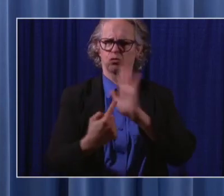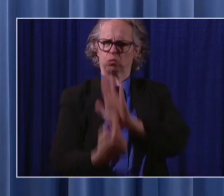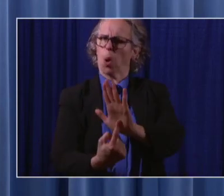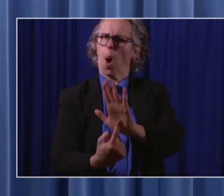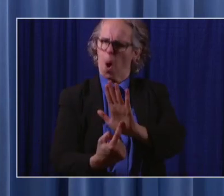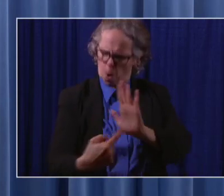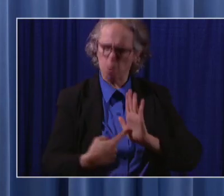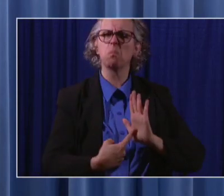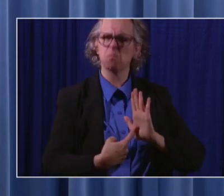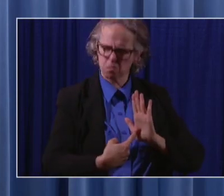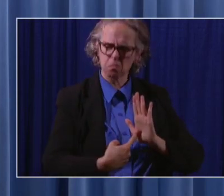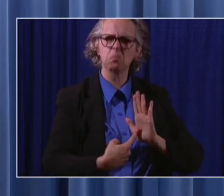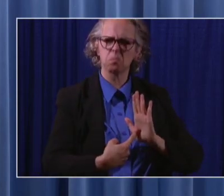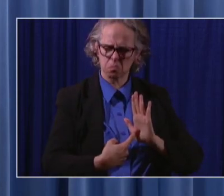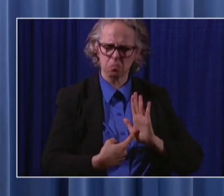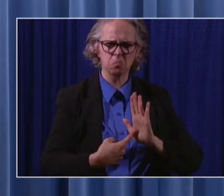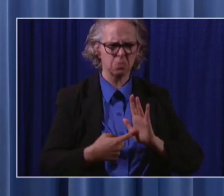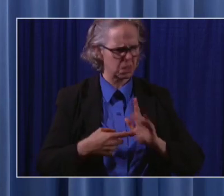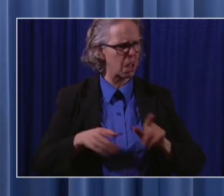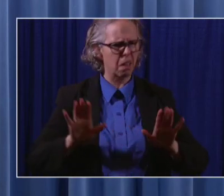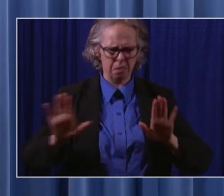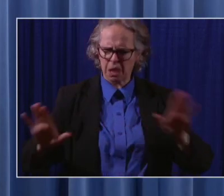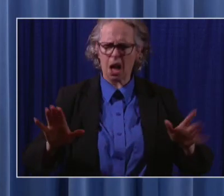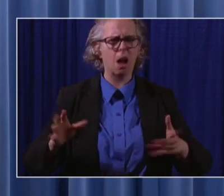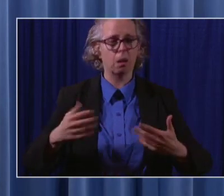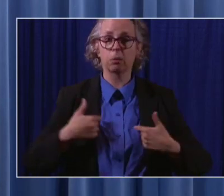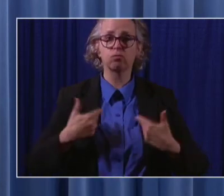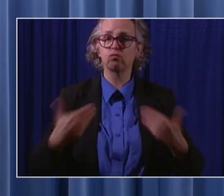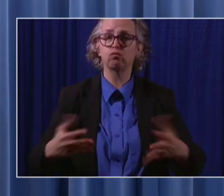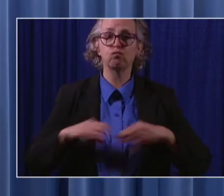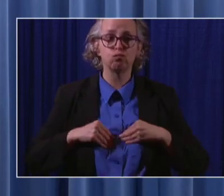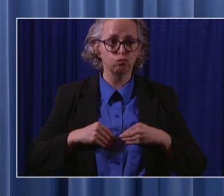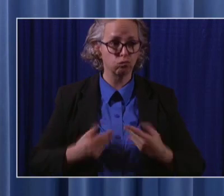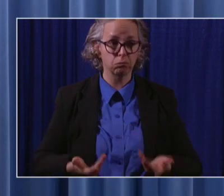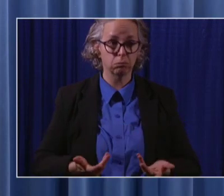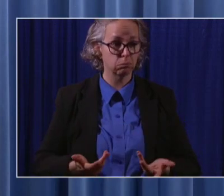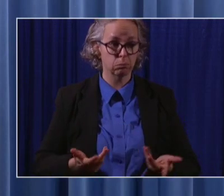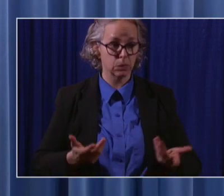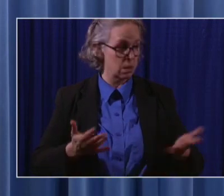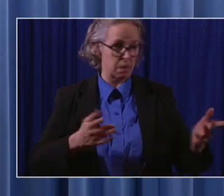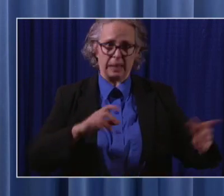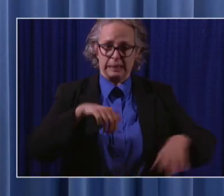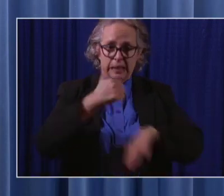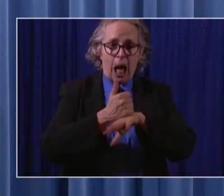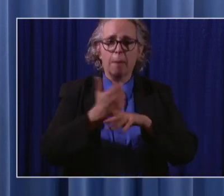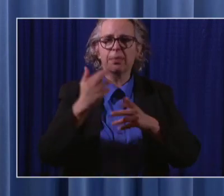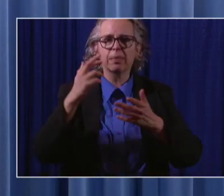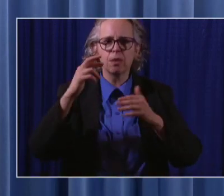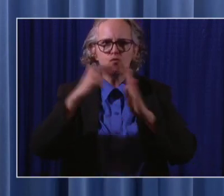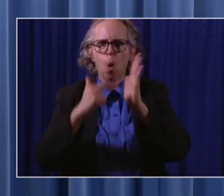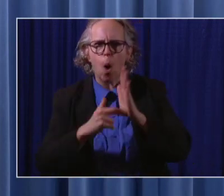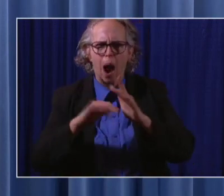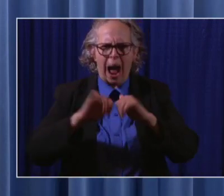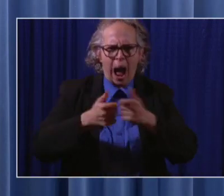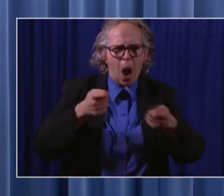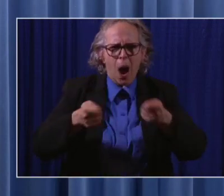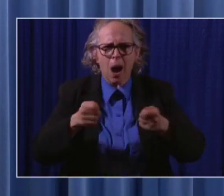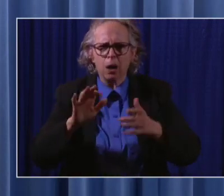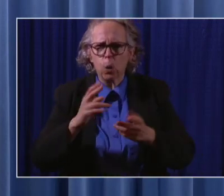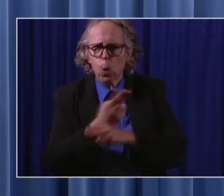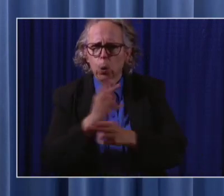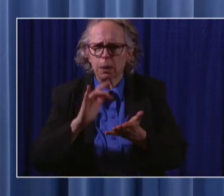don't have a problem with them issuing those regulations. But what we did not see in